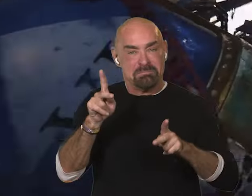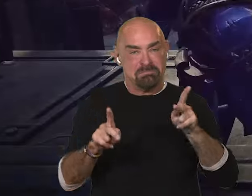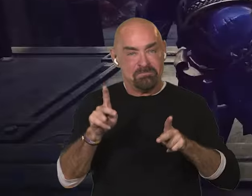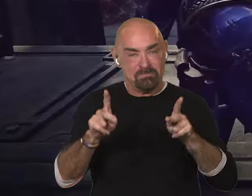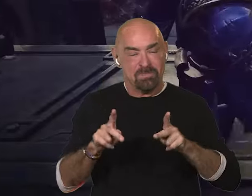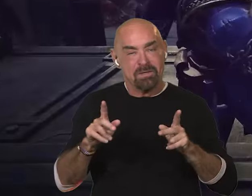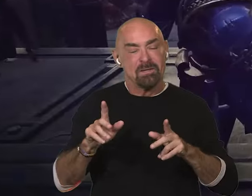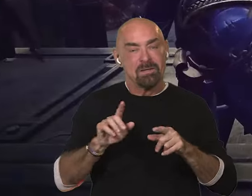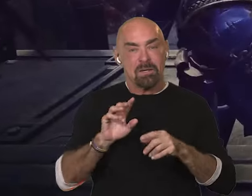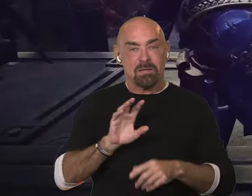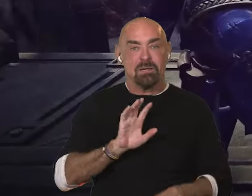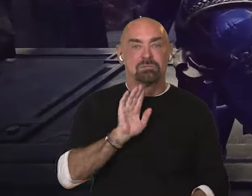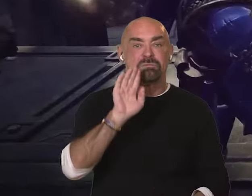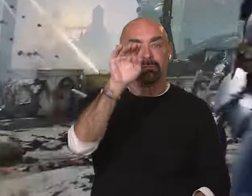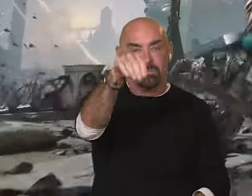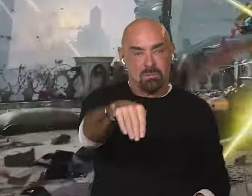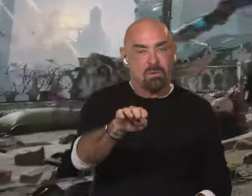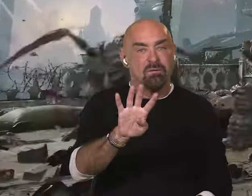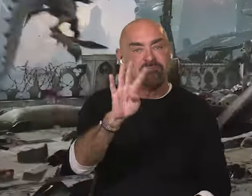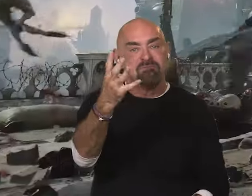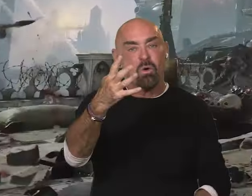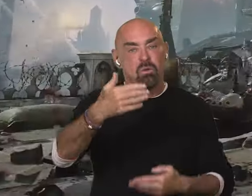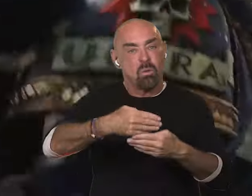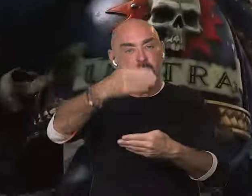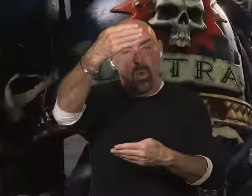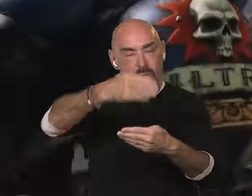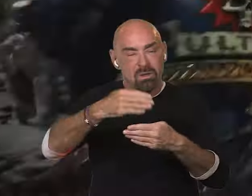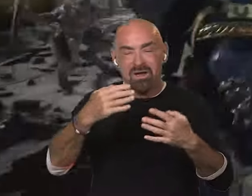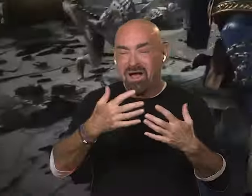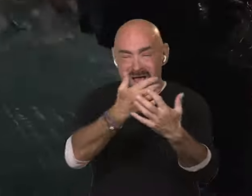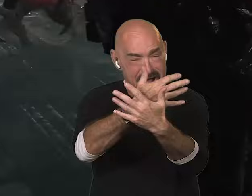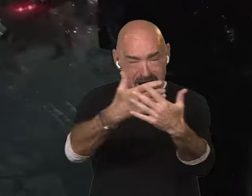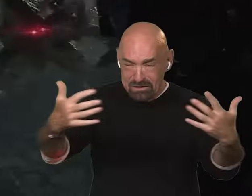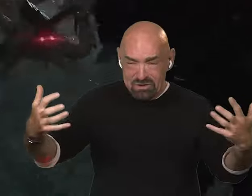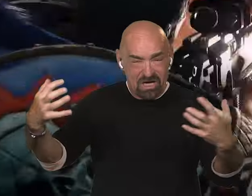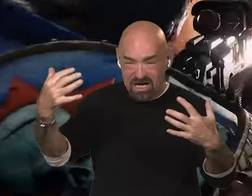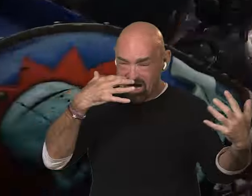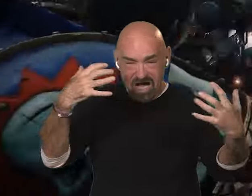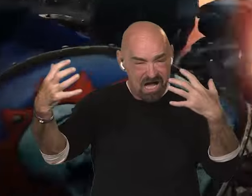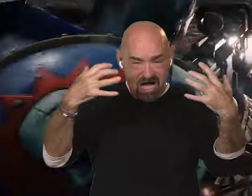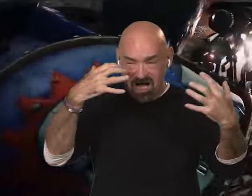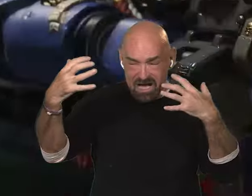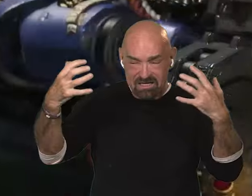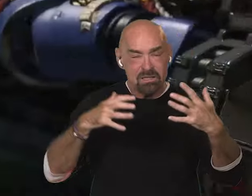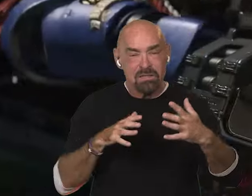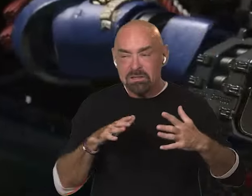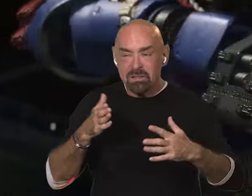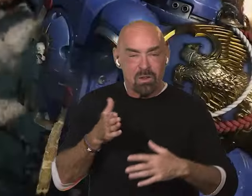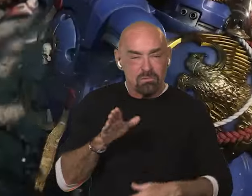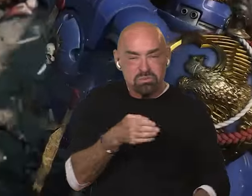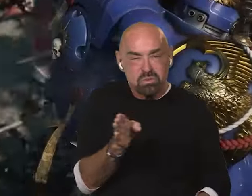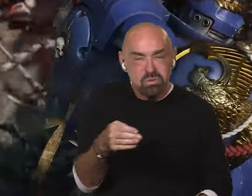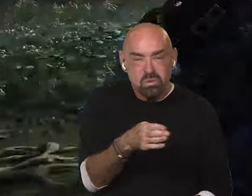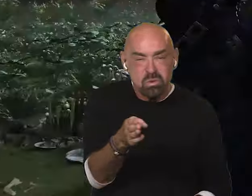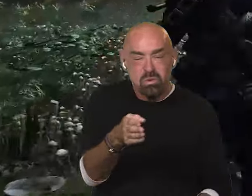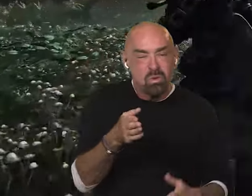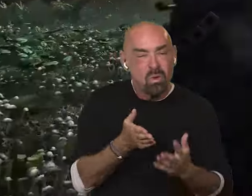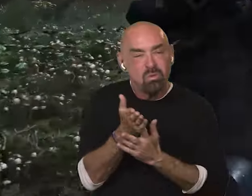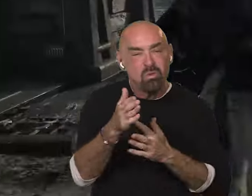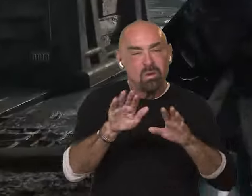Marine 2 will transport players to the front lines of the Fourth Tyrannic War, with hundreds of creatures coating the screen as you trudge through